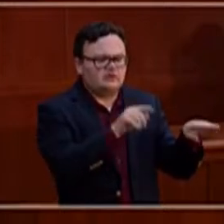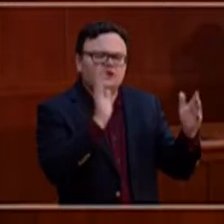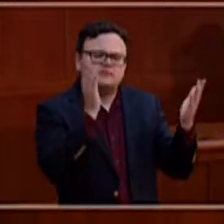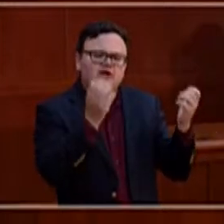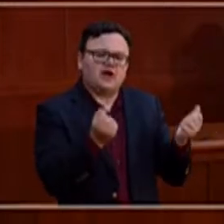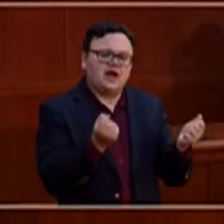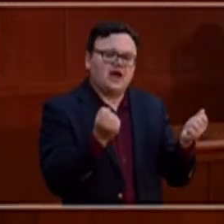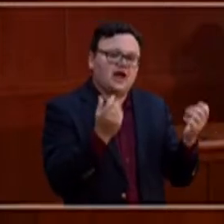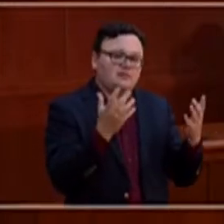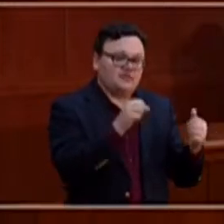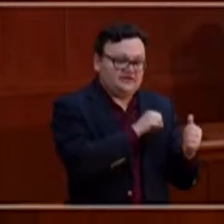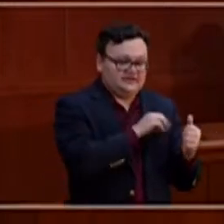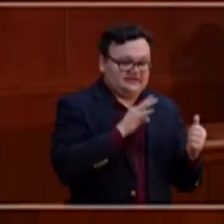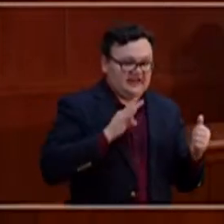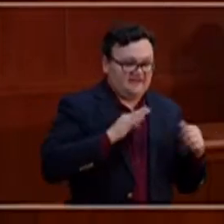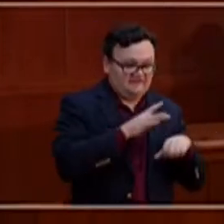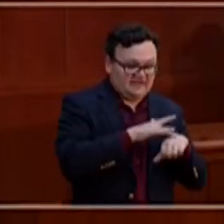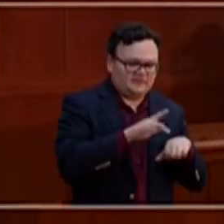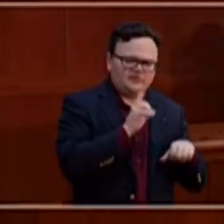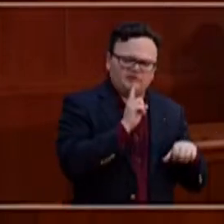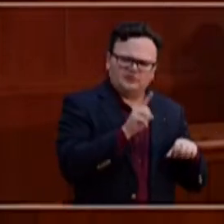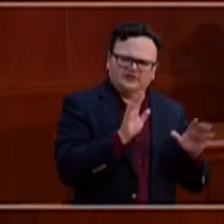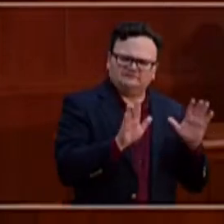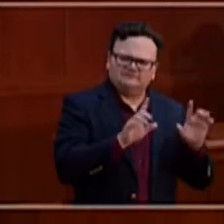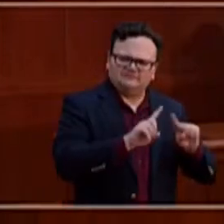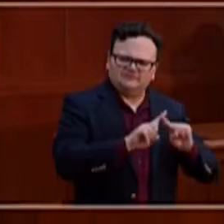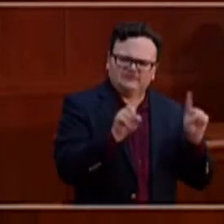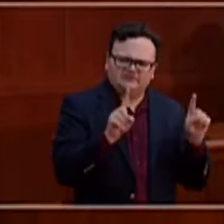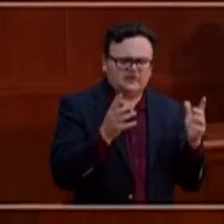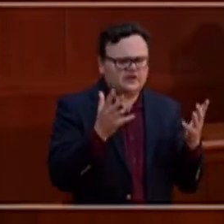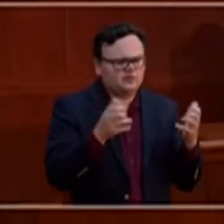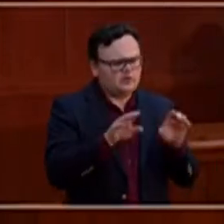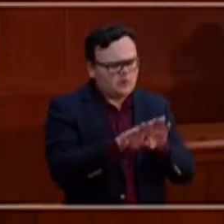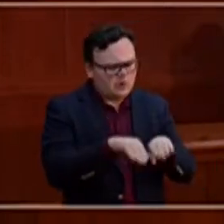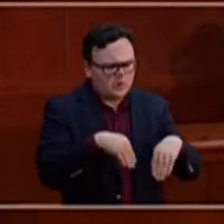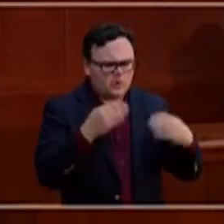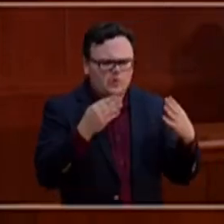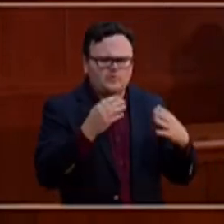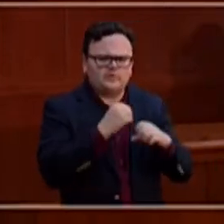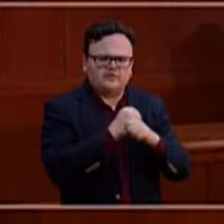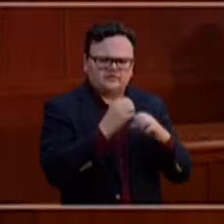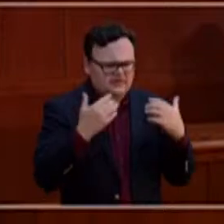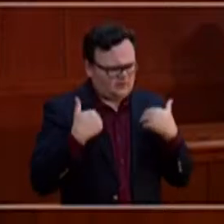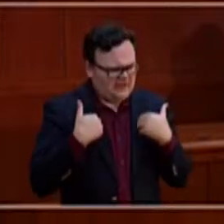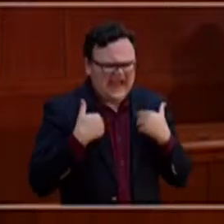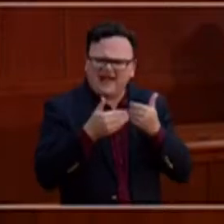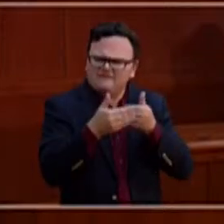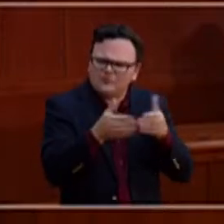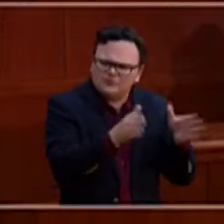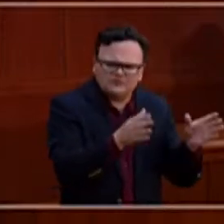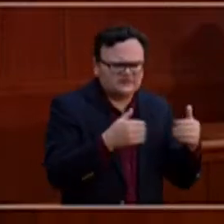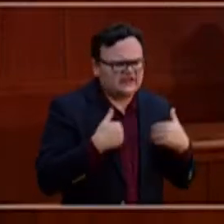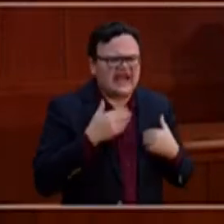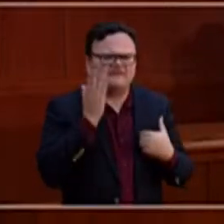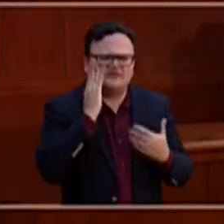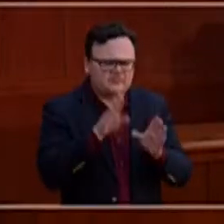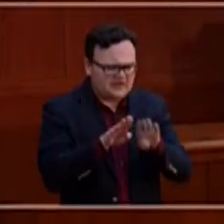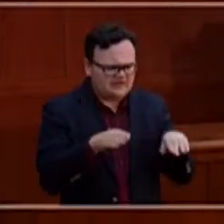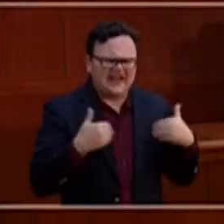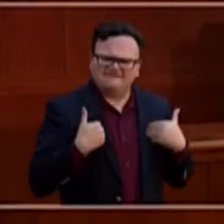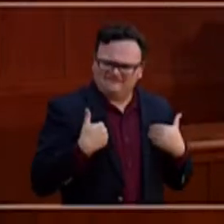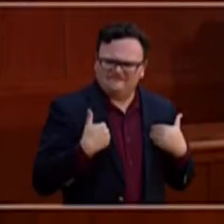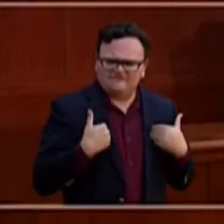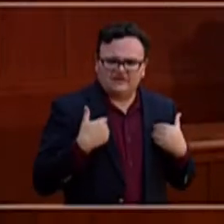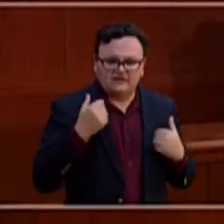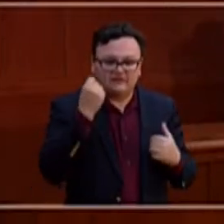So when we look at that capacity and want to open up and expand, we have the room, we have the bed space to do that. What